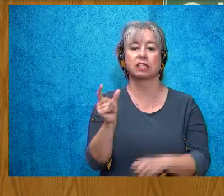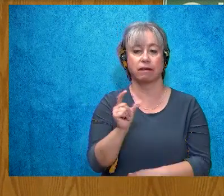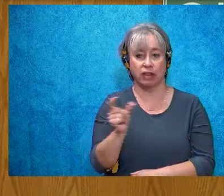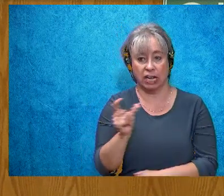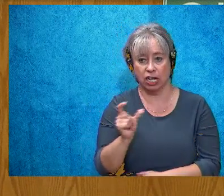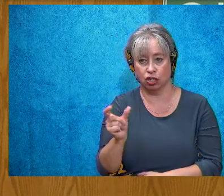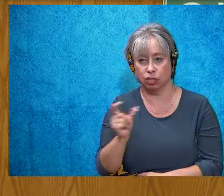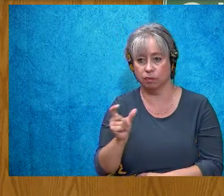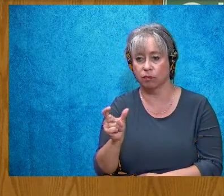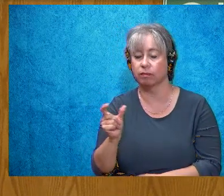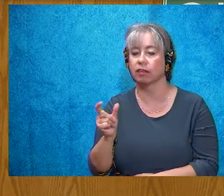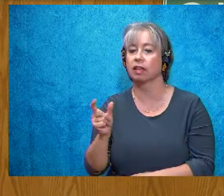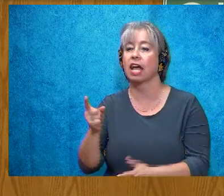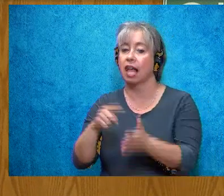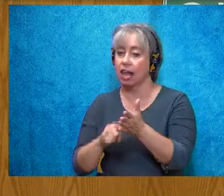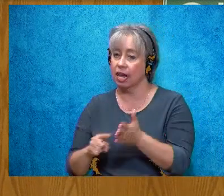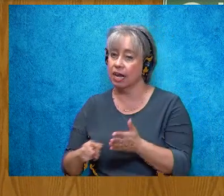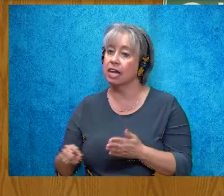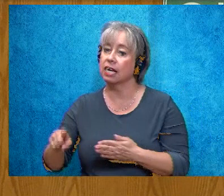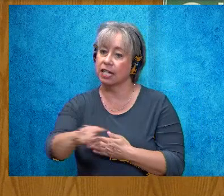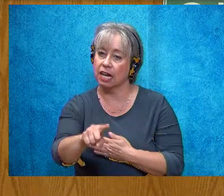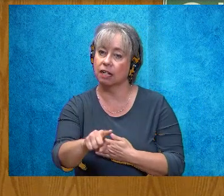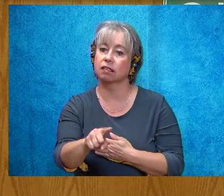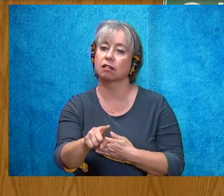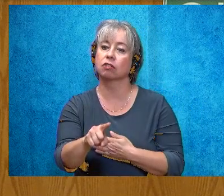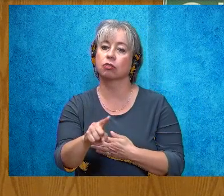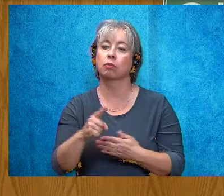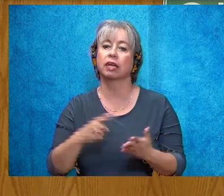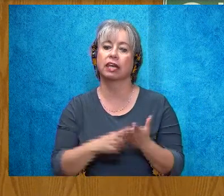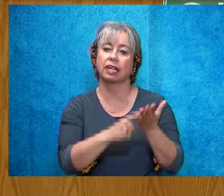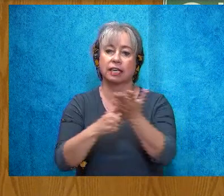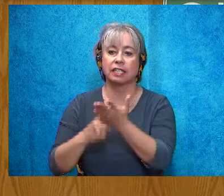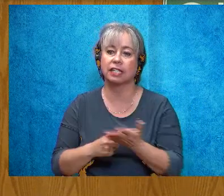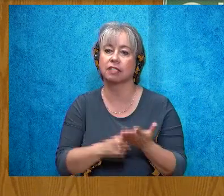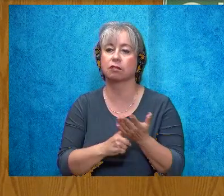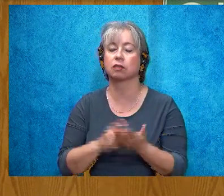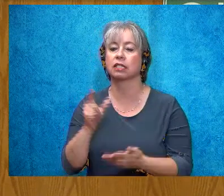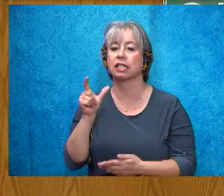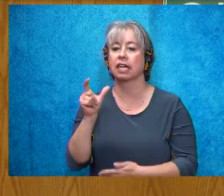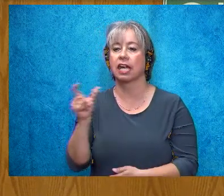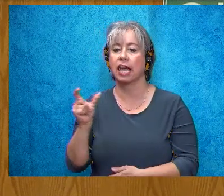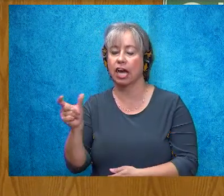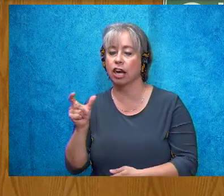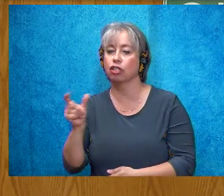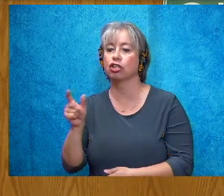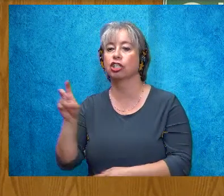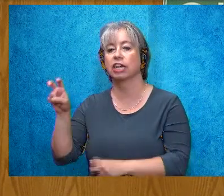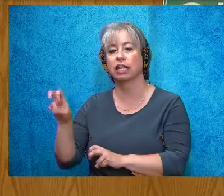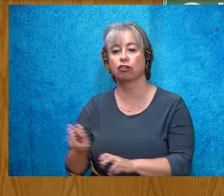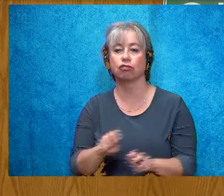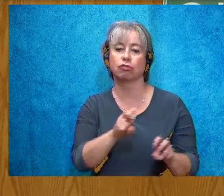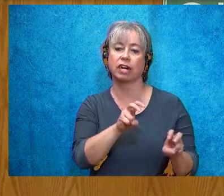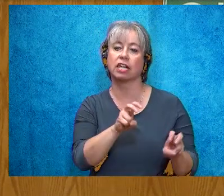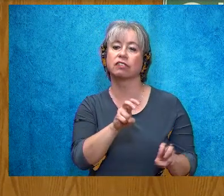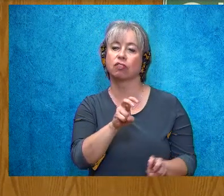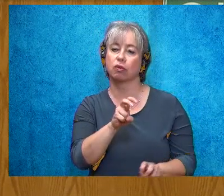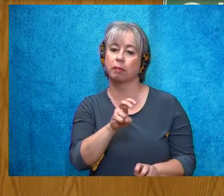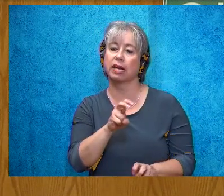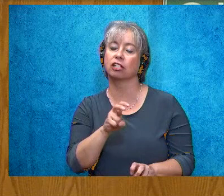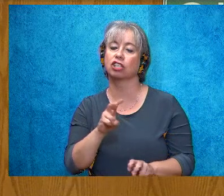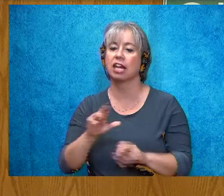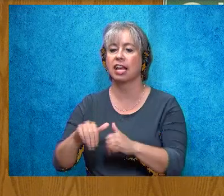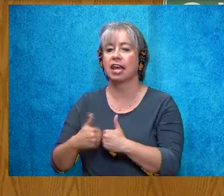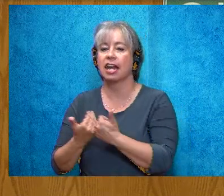pick up next episode with talking about energy transformations and the way that we can conserve that energy